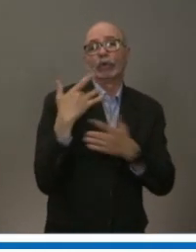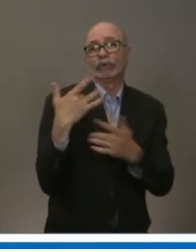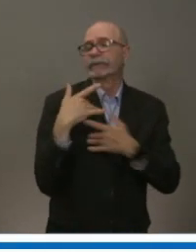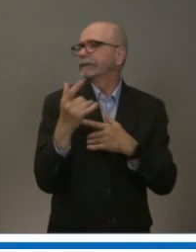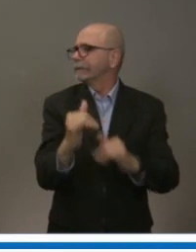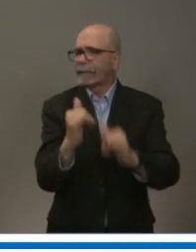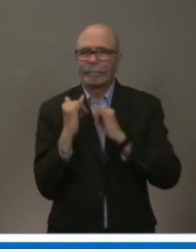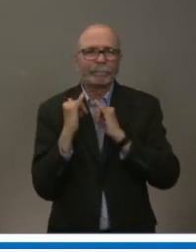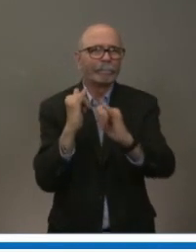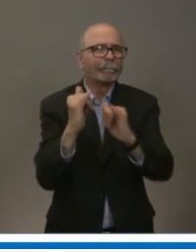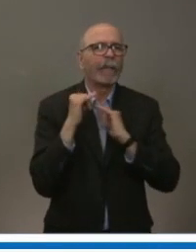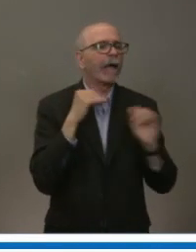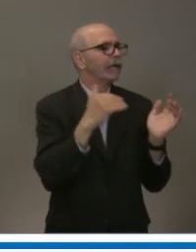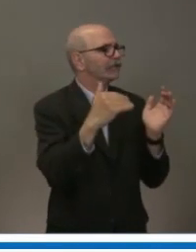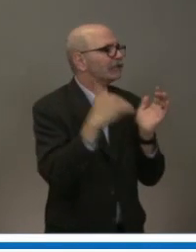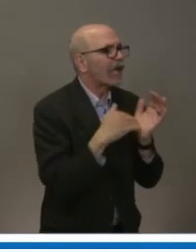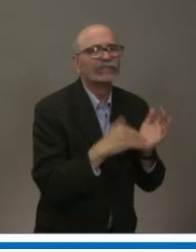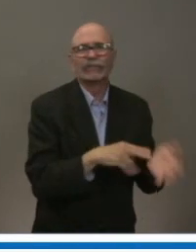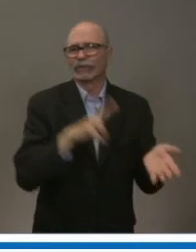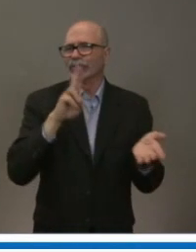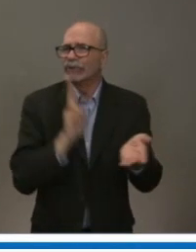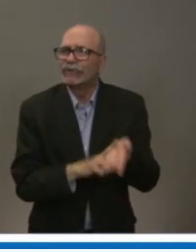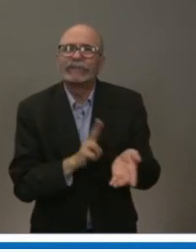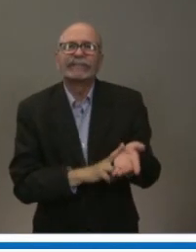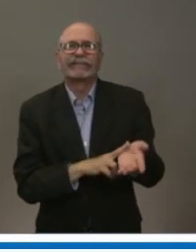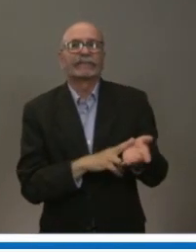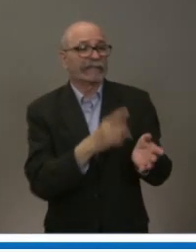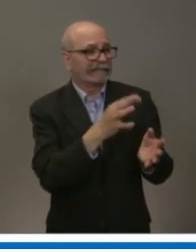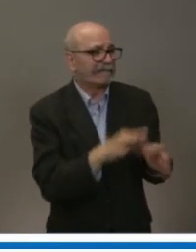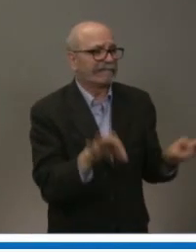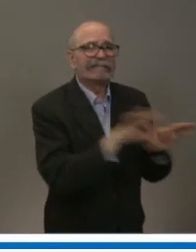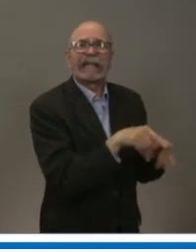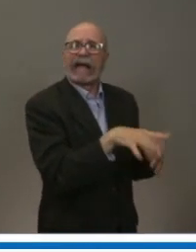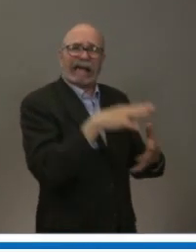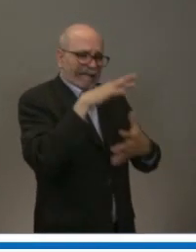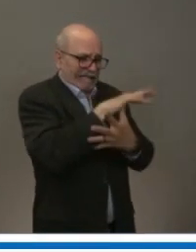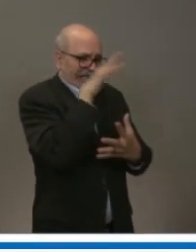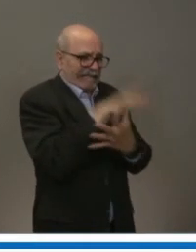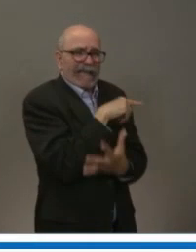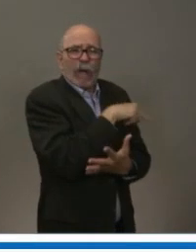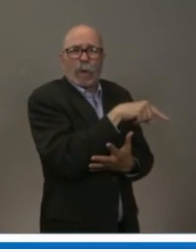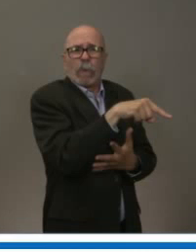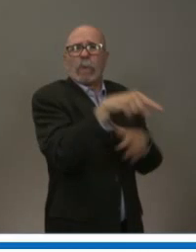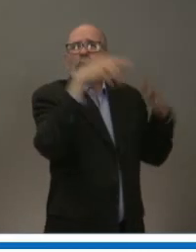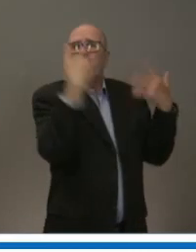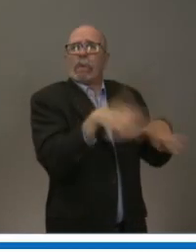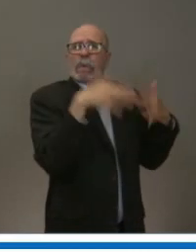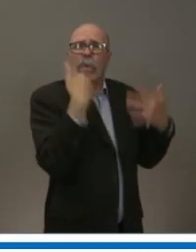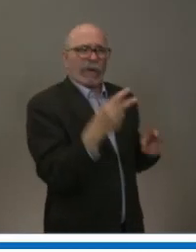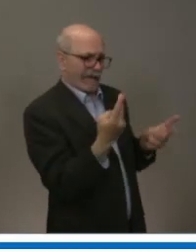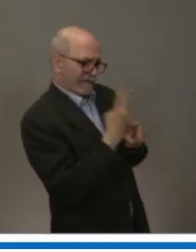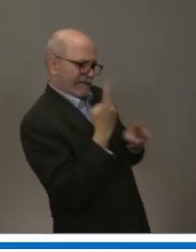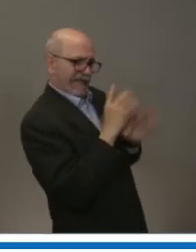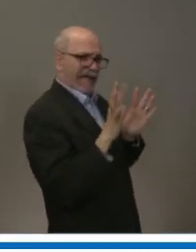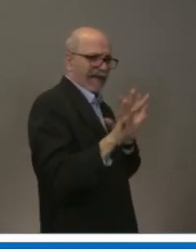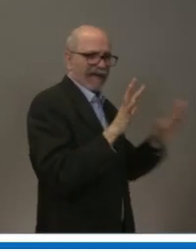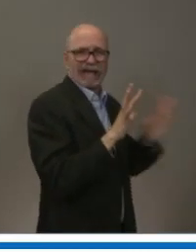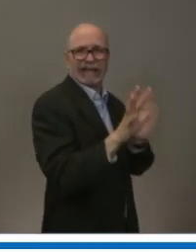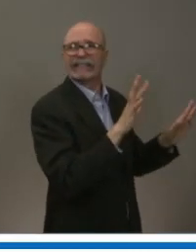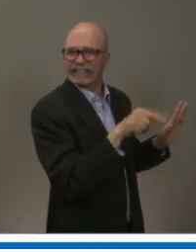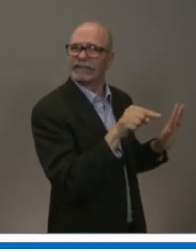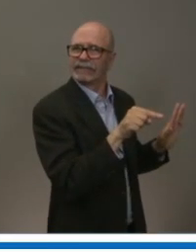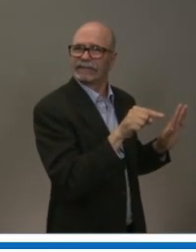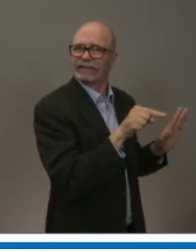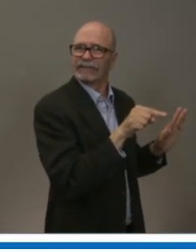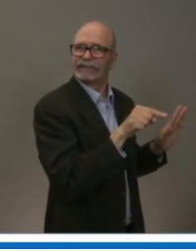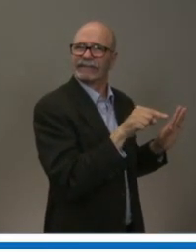in our community. So how do we actually work? We can figure out other ways to do that. Some other jurisdictions have put limits on the number